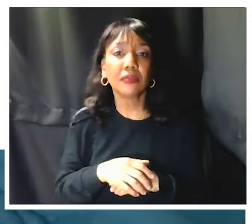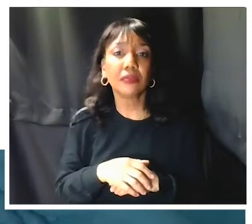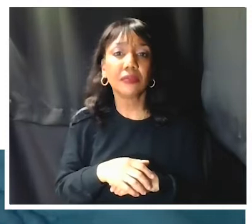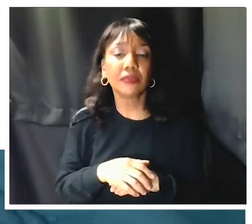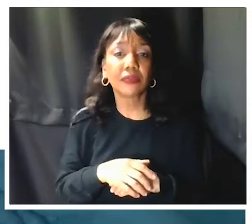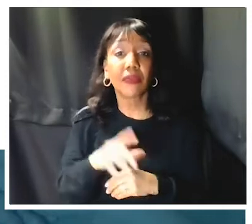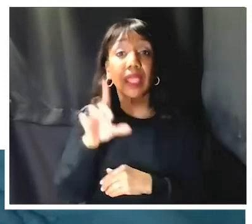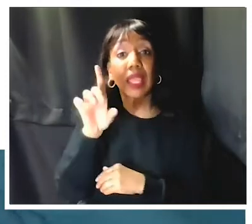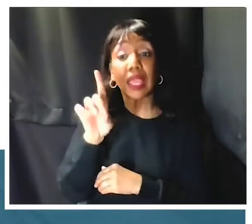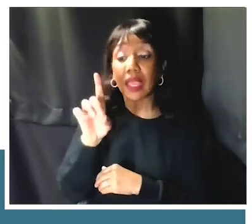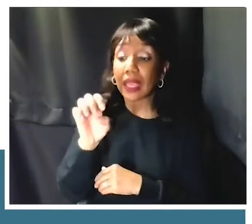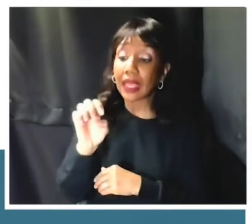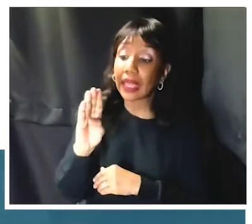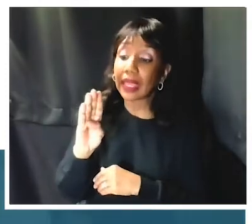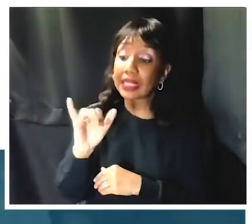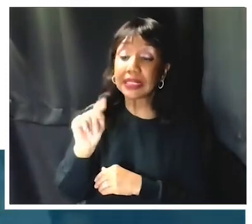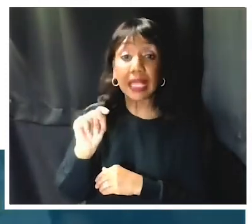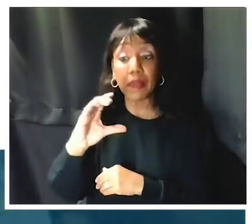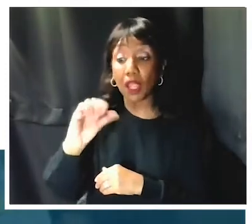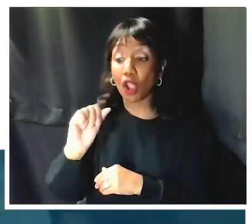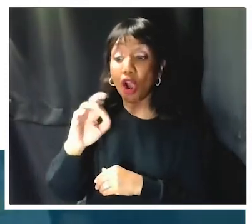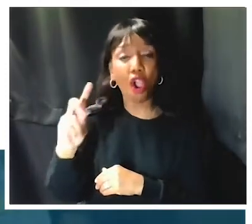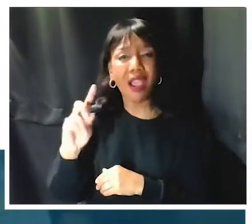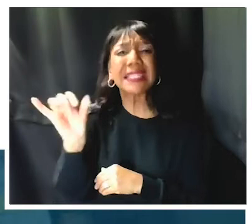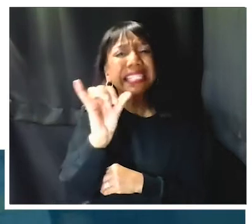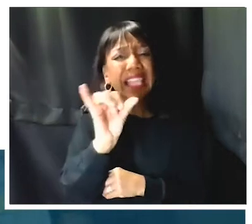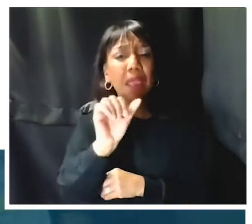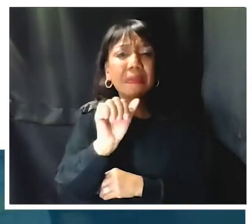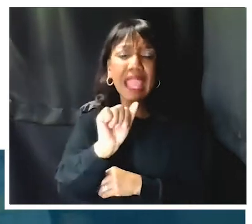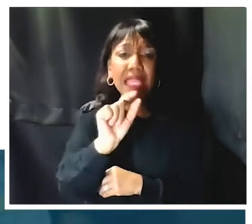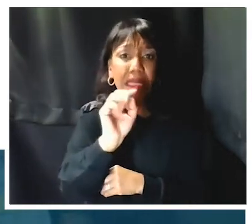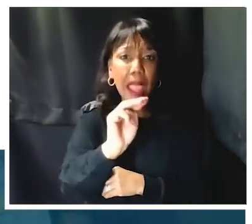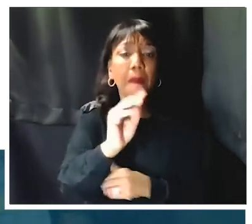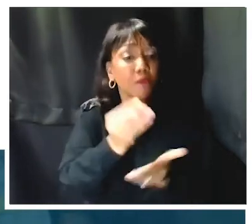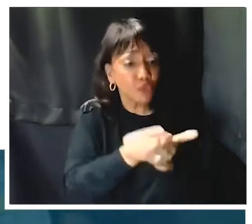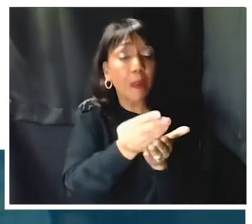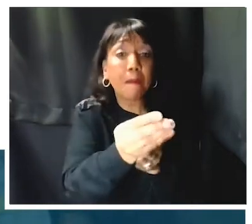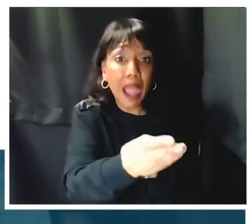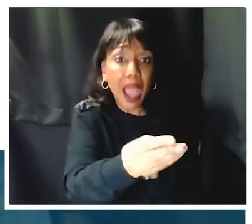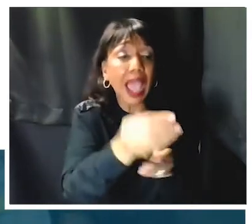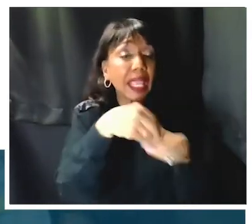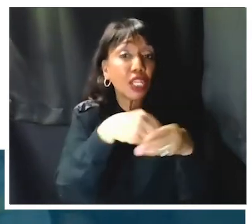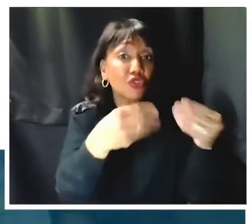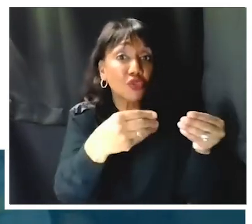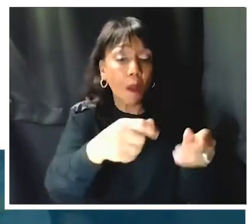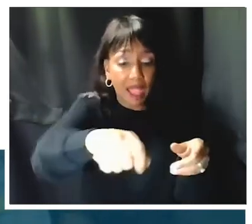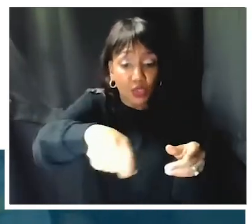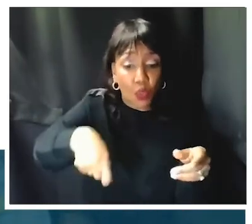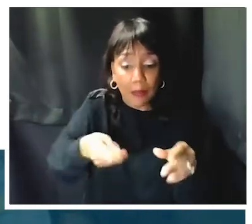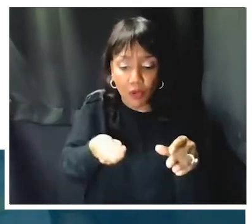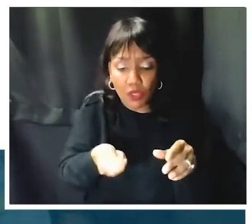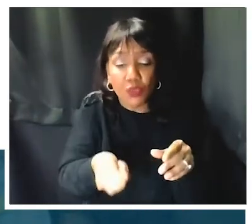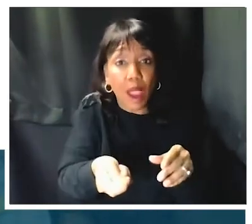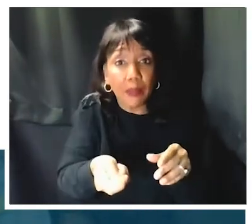A debit card is like an ATM card, but you can also make purchases from stores by swiping your card and